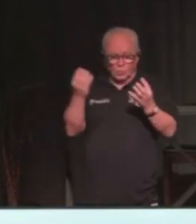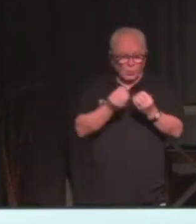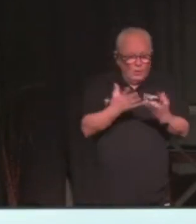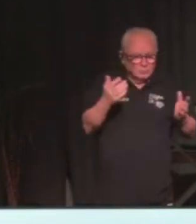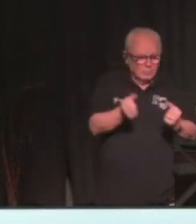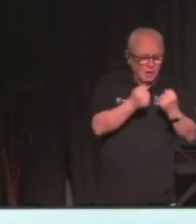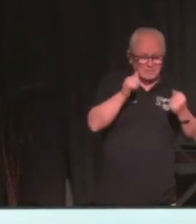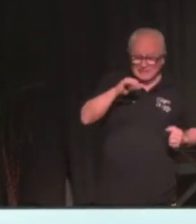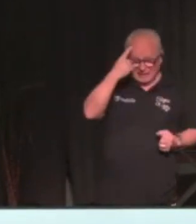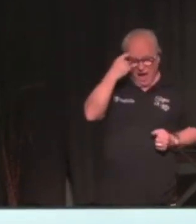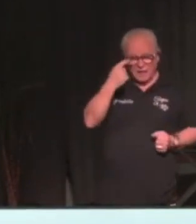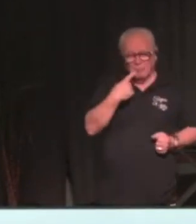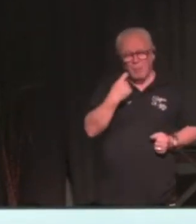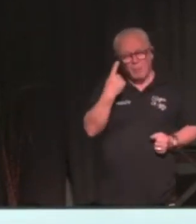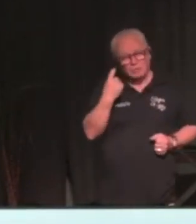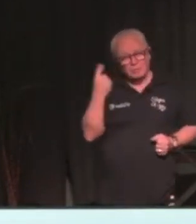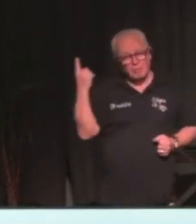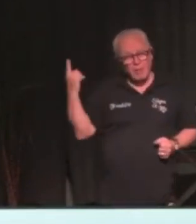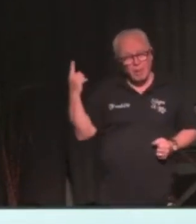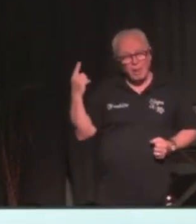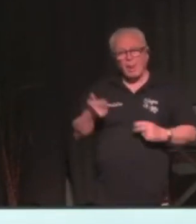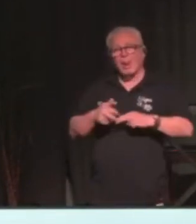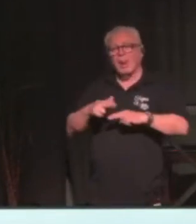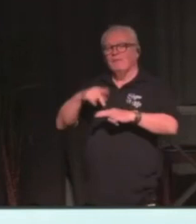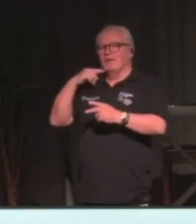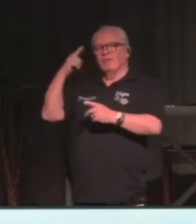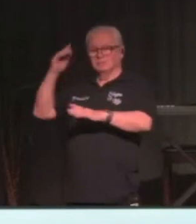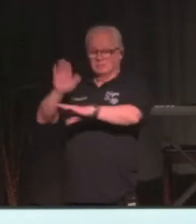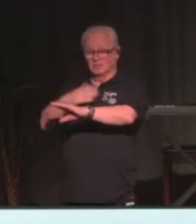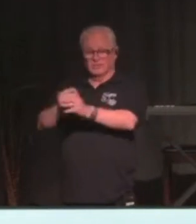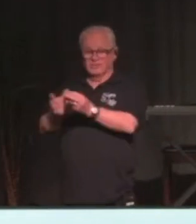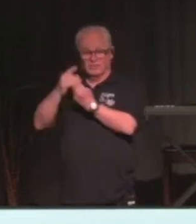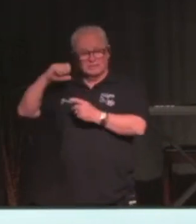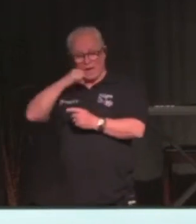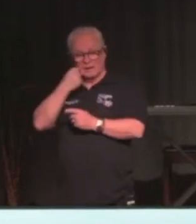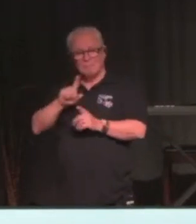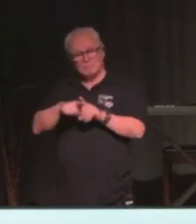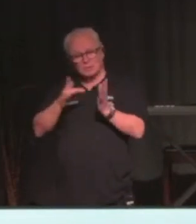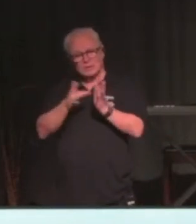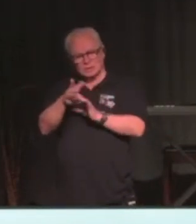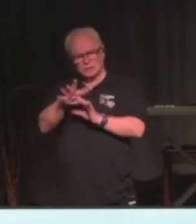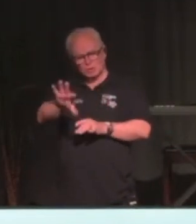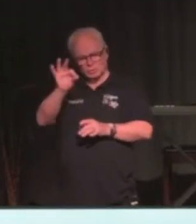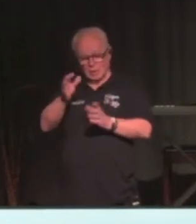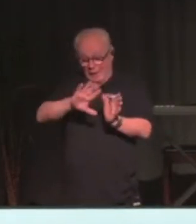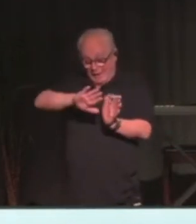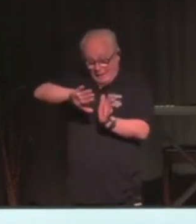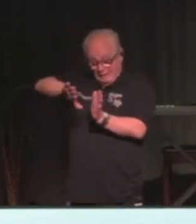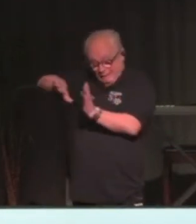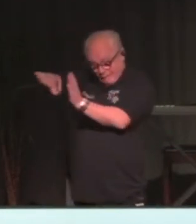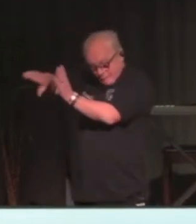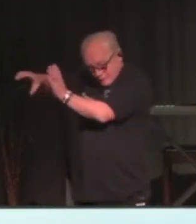He could have. He could have come with the Son of God, but he chose to set aside